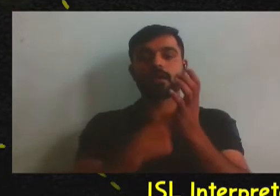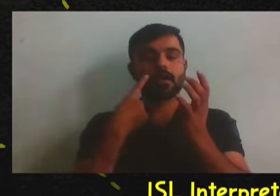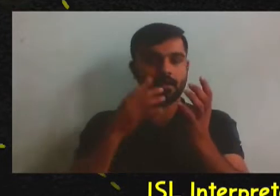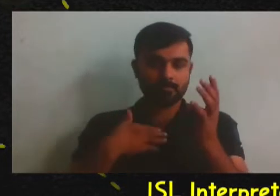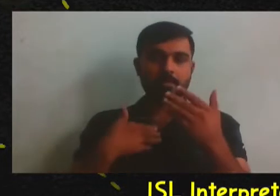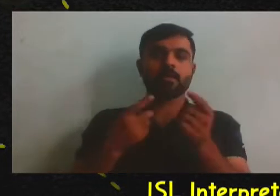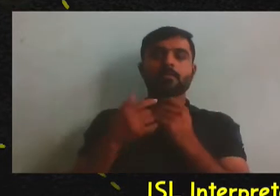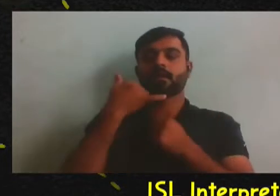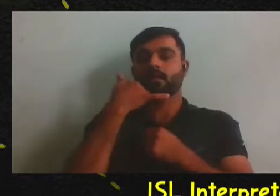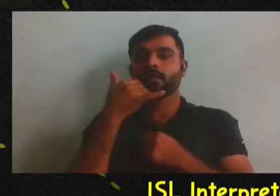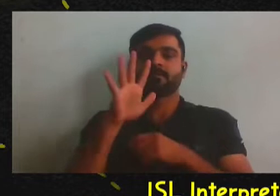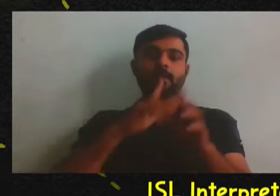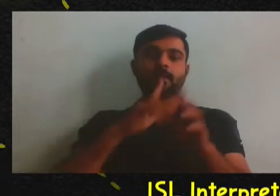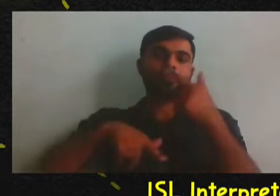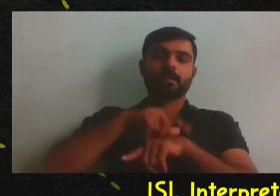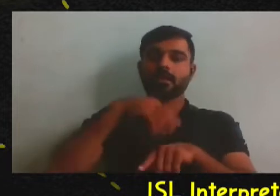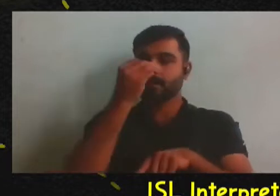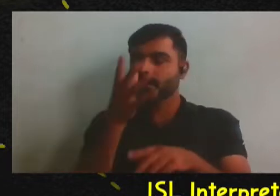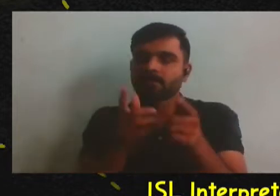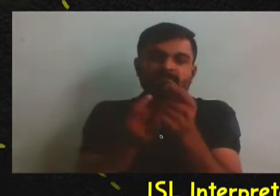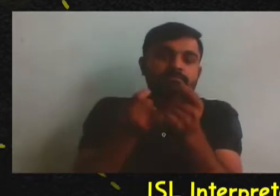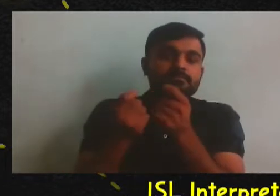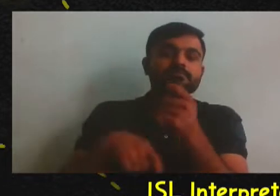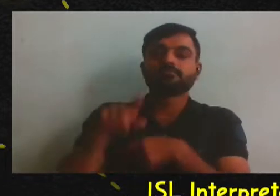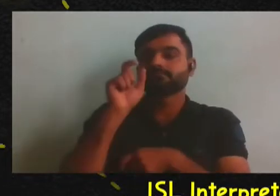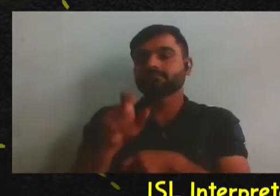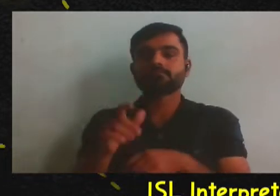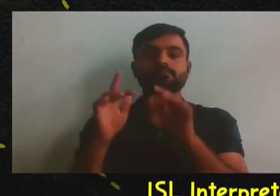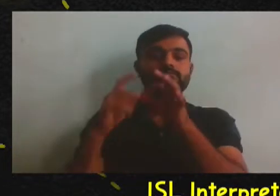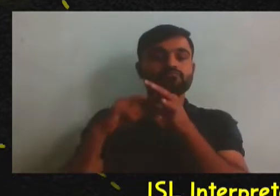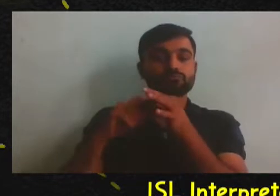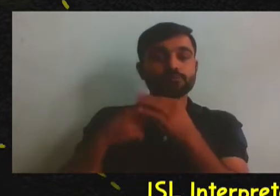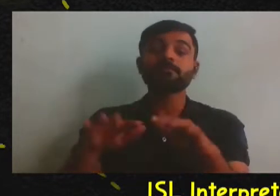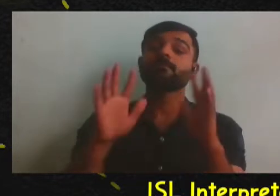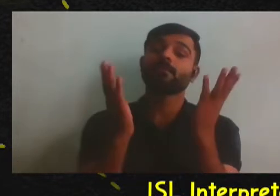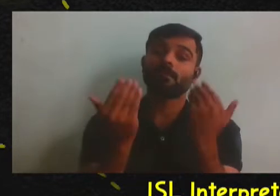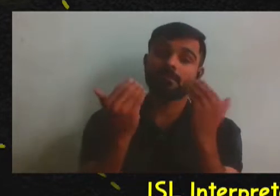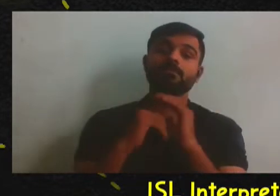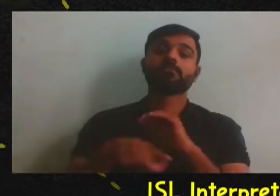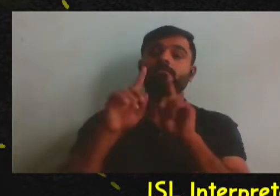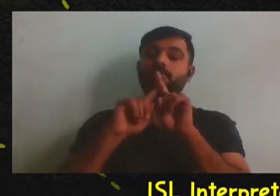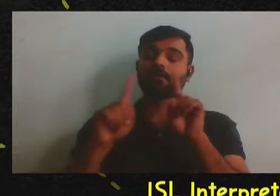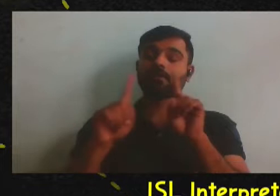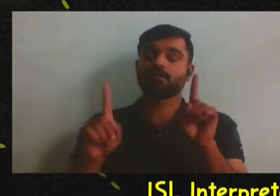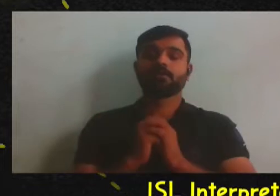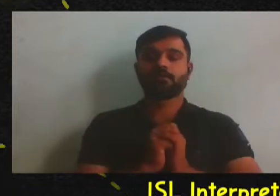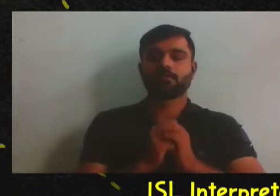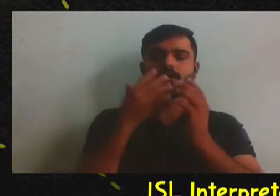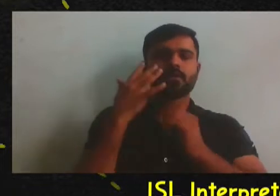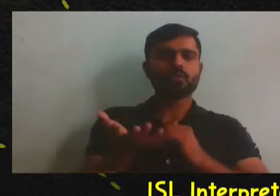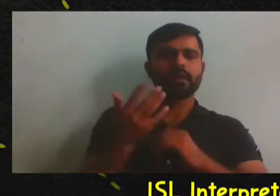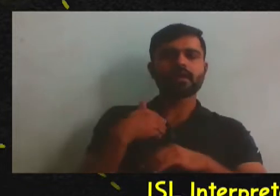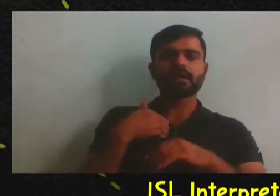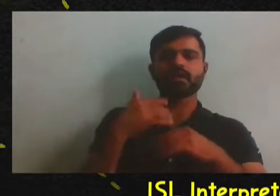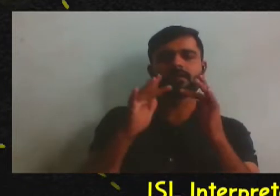5 languages, it's easier to handle as many of these questions as possible. But why should a